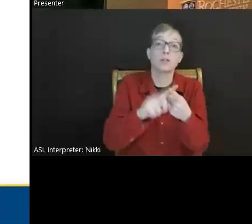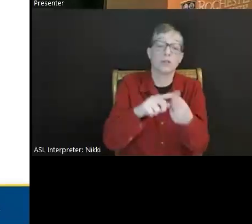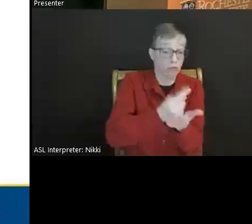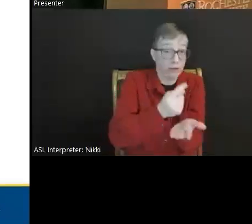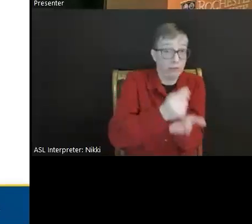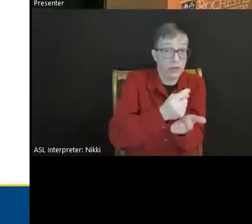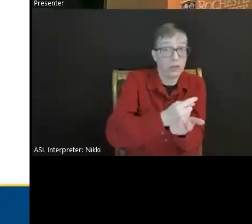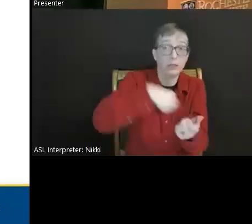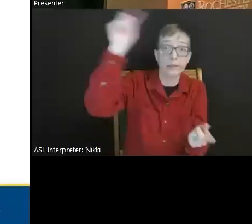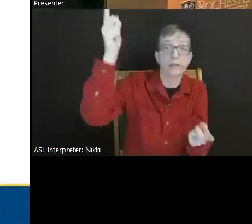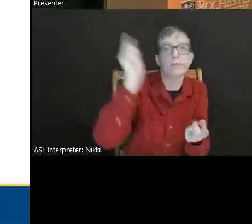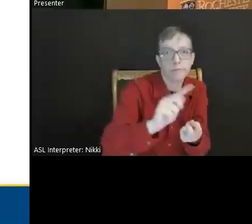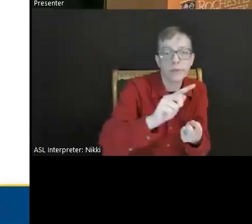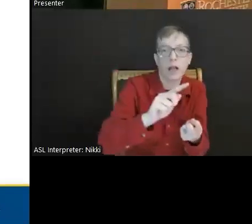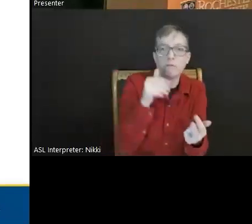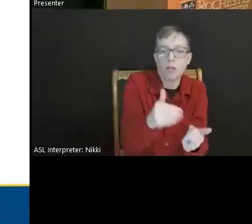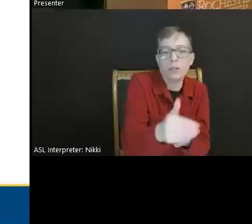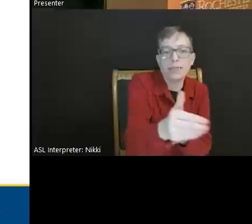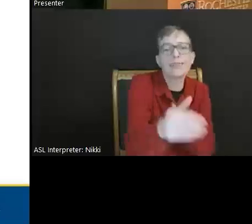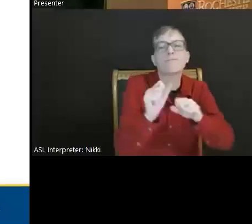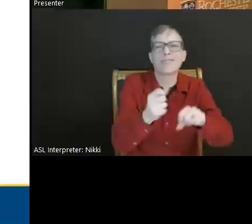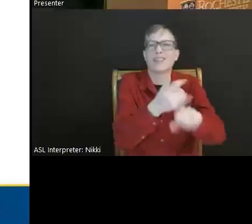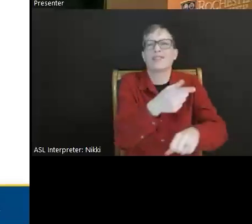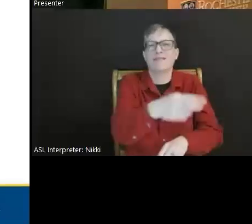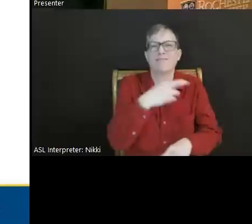put them at risk for decompensation.